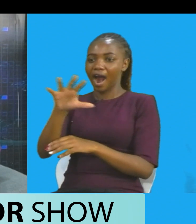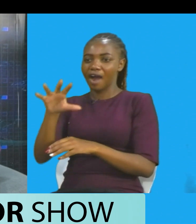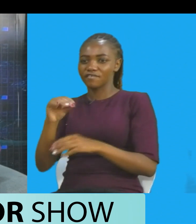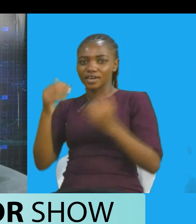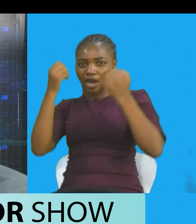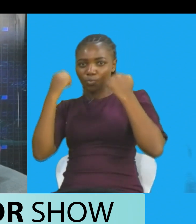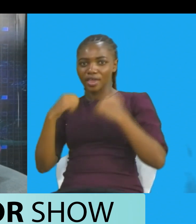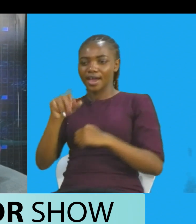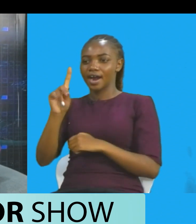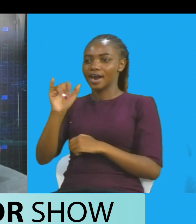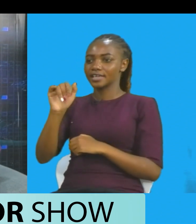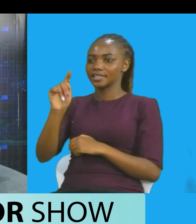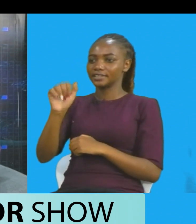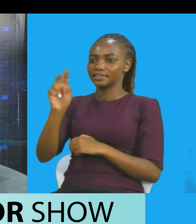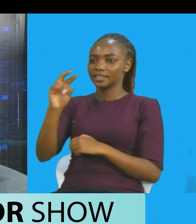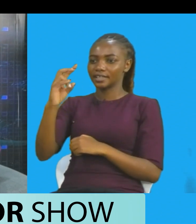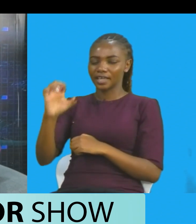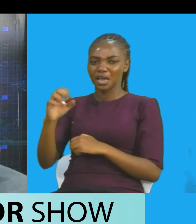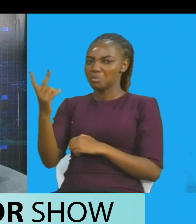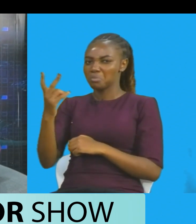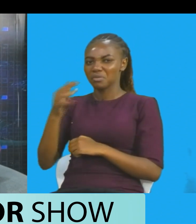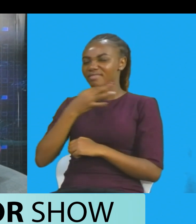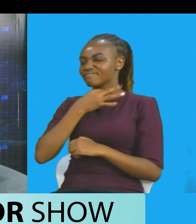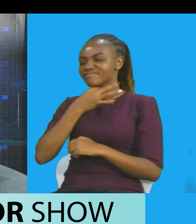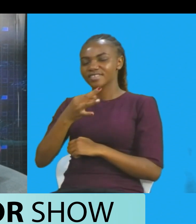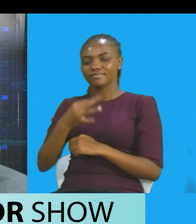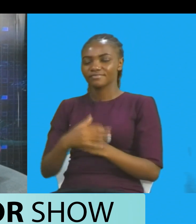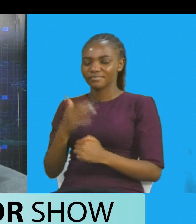Afrofusion, you can easily blend in with the two of them.